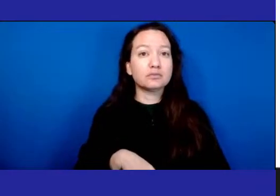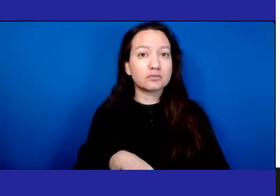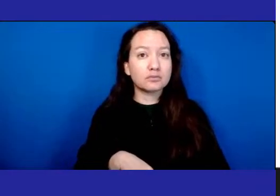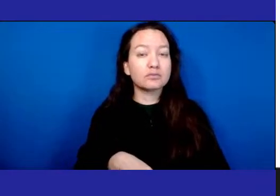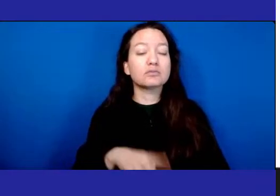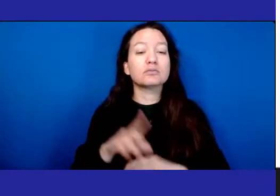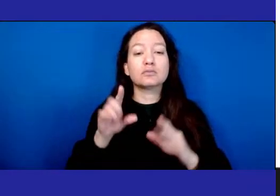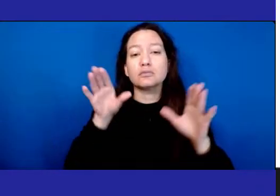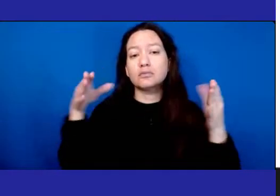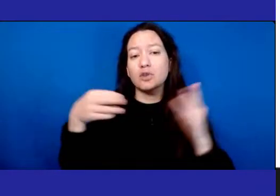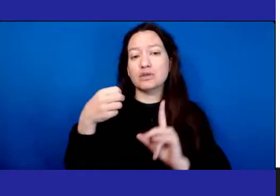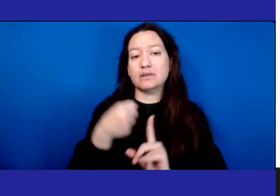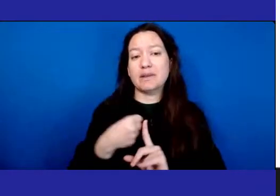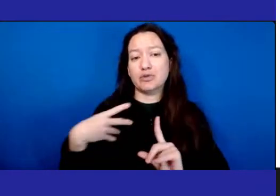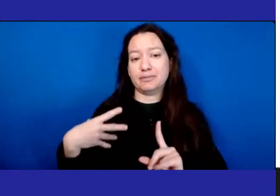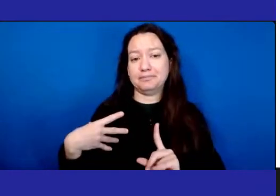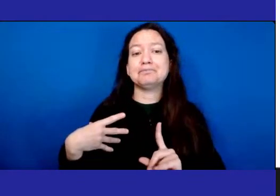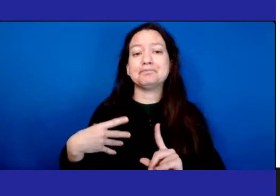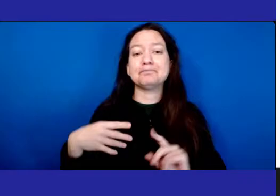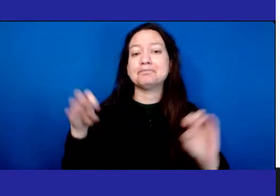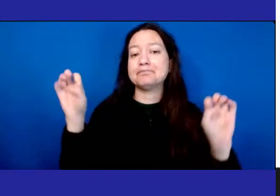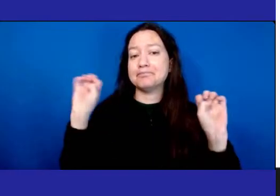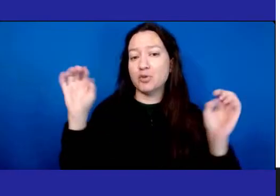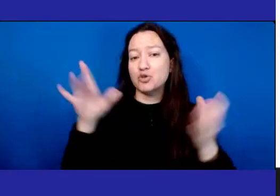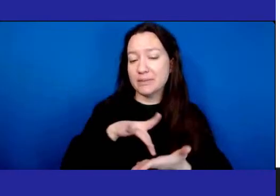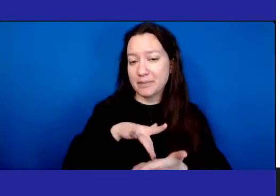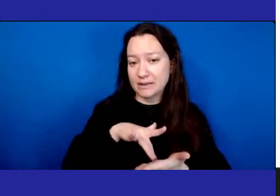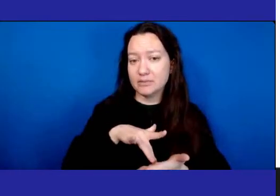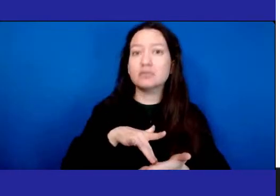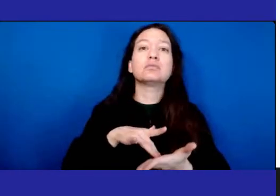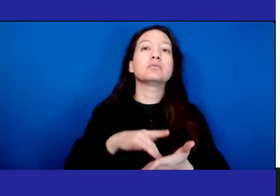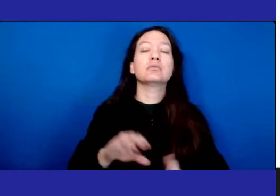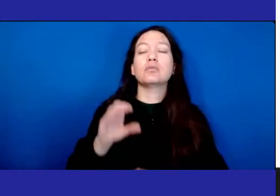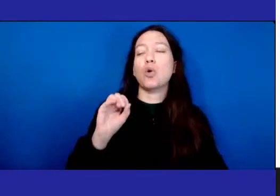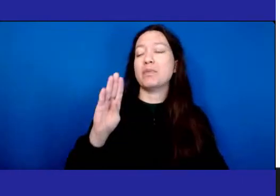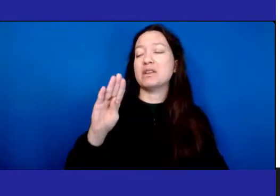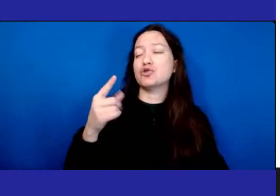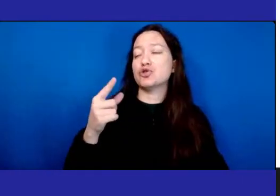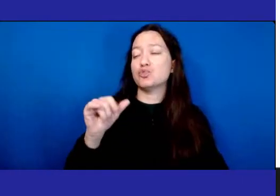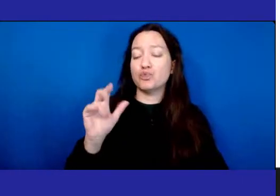expansion in emergency medicine and OB/GYN.